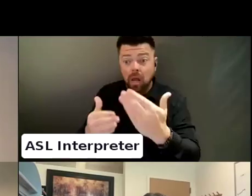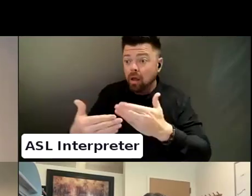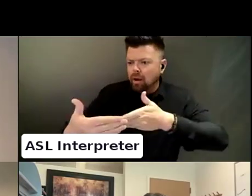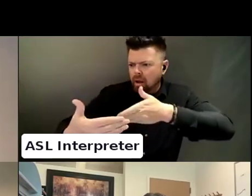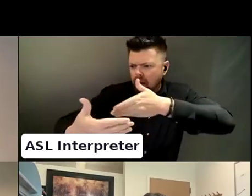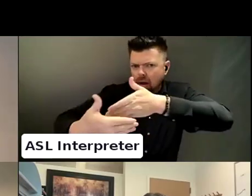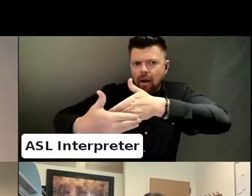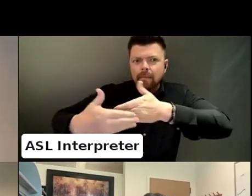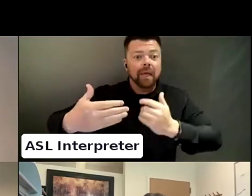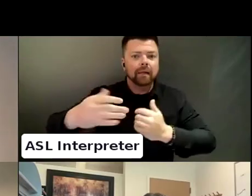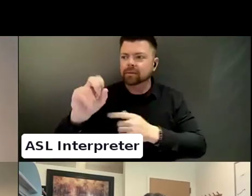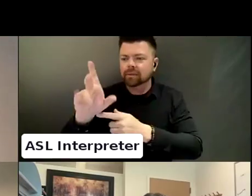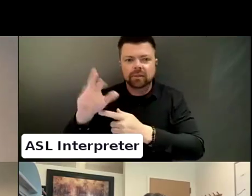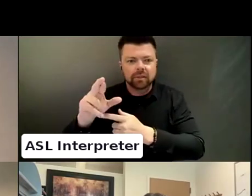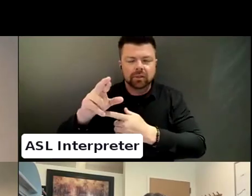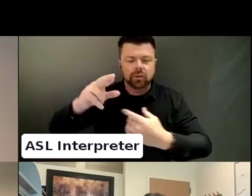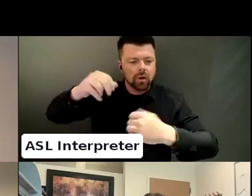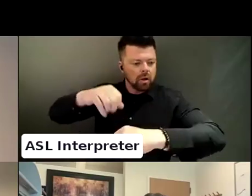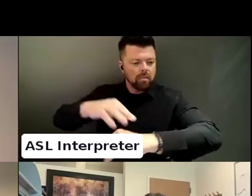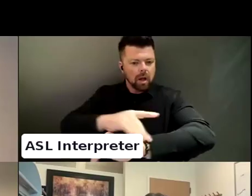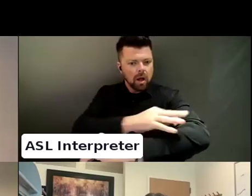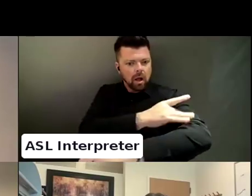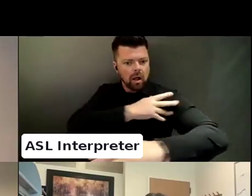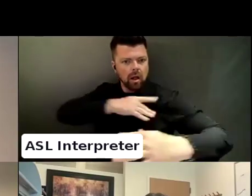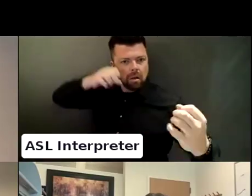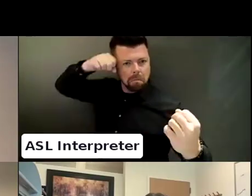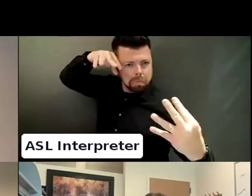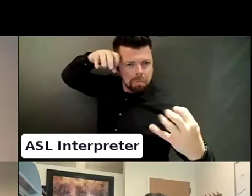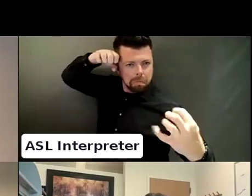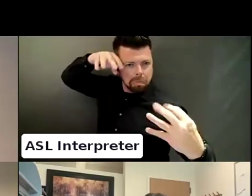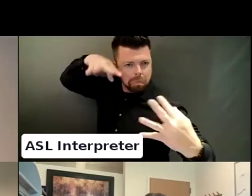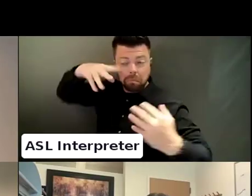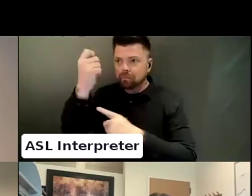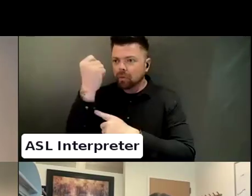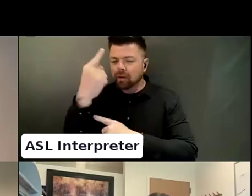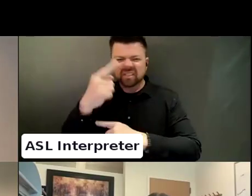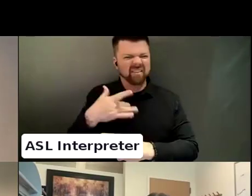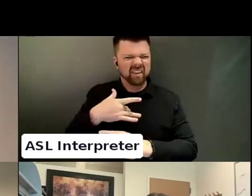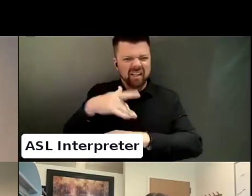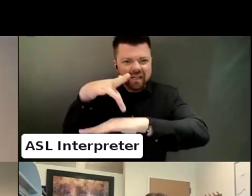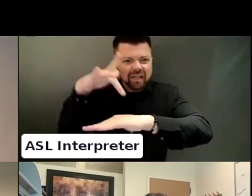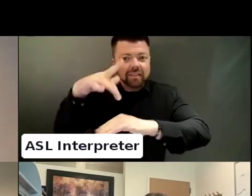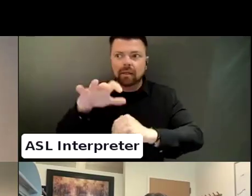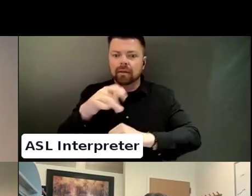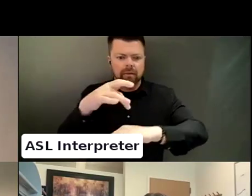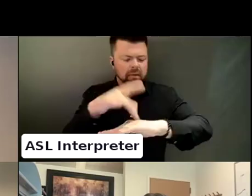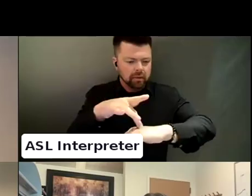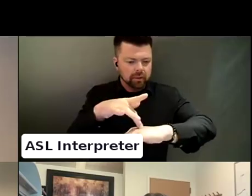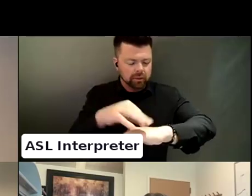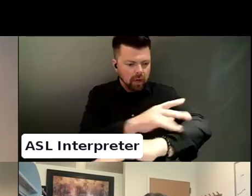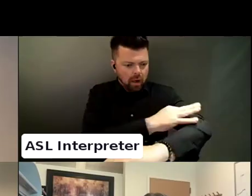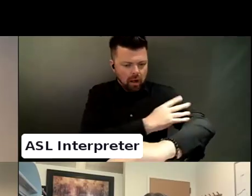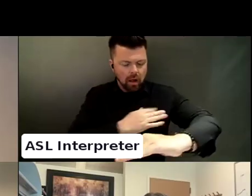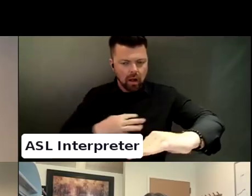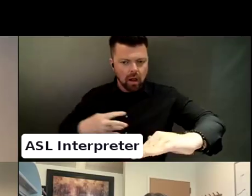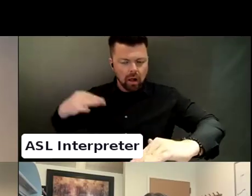limb would be aware, would sense that touch. And then that touch would be conveyed back to the